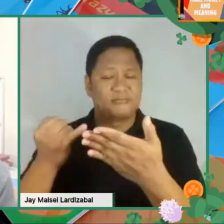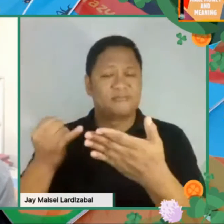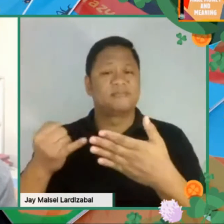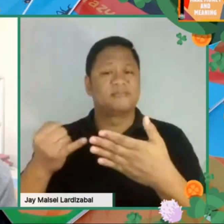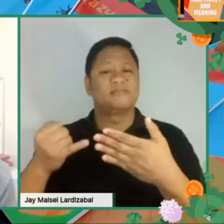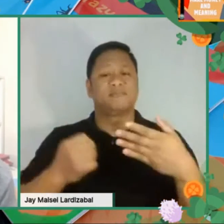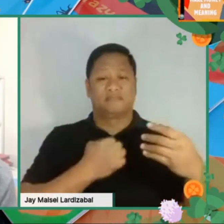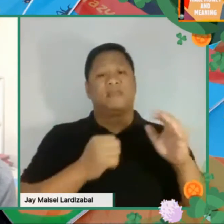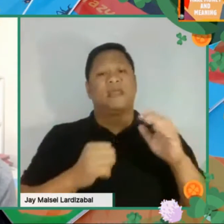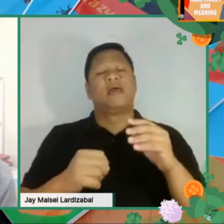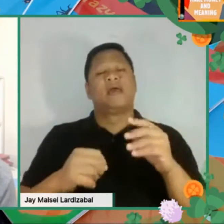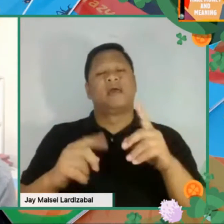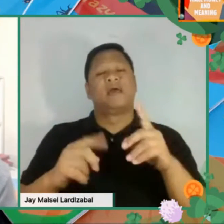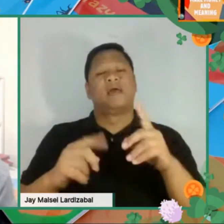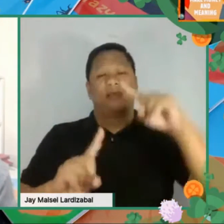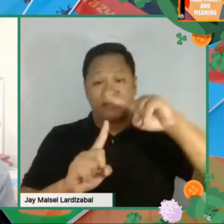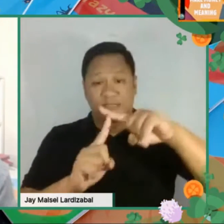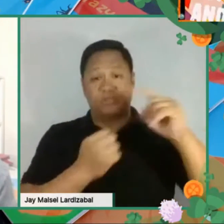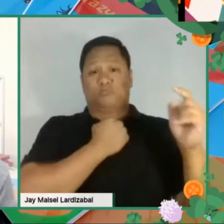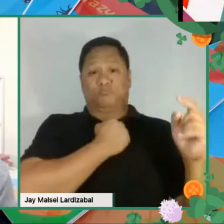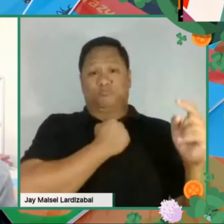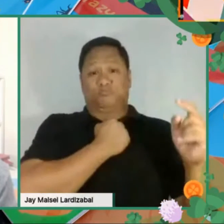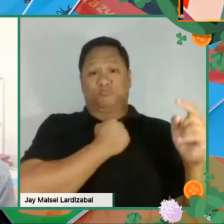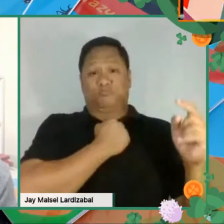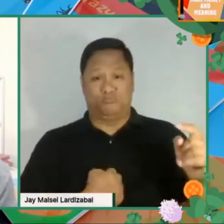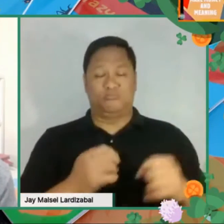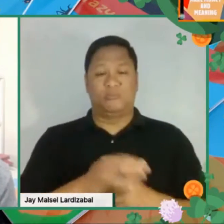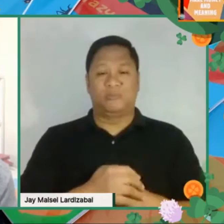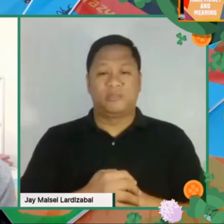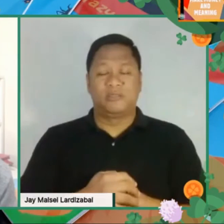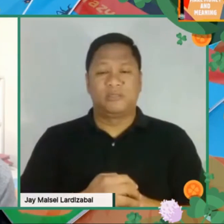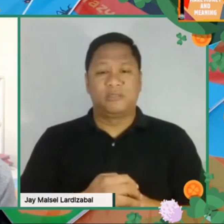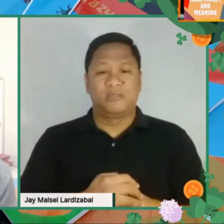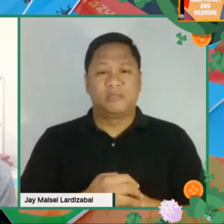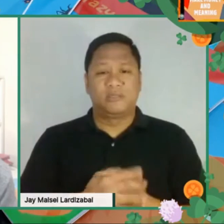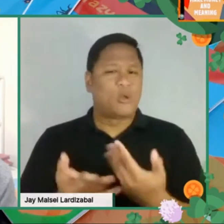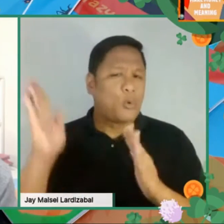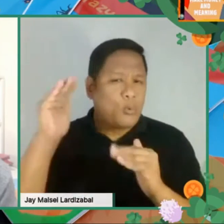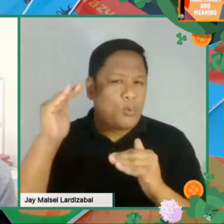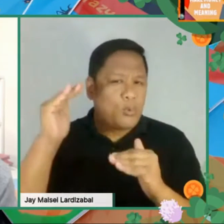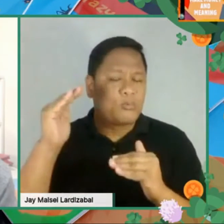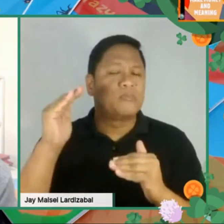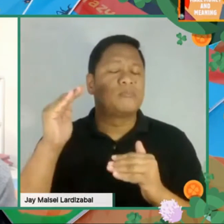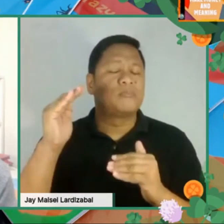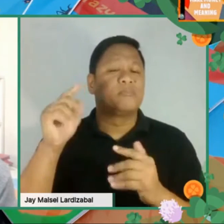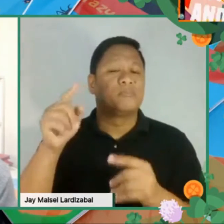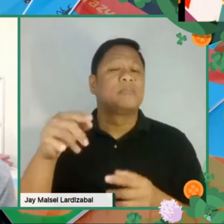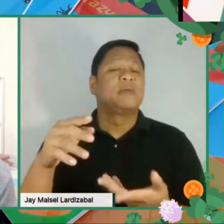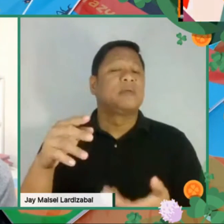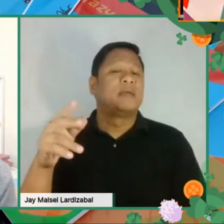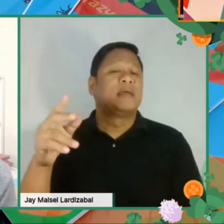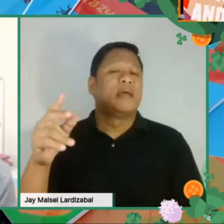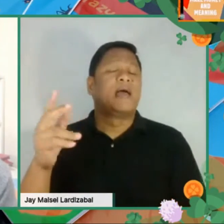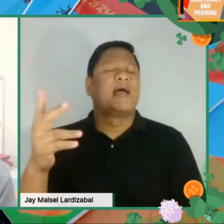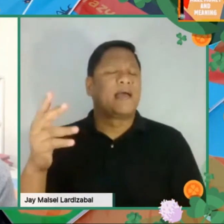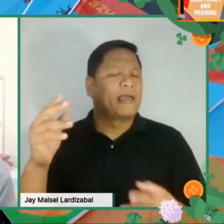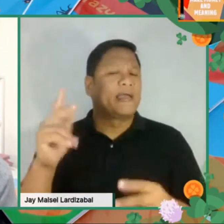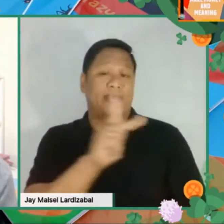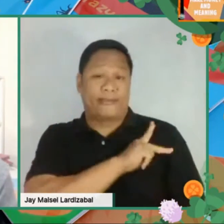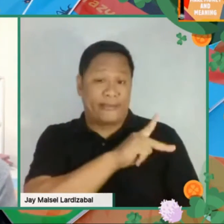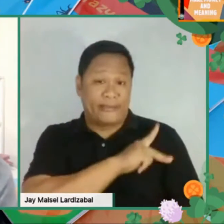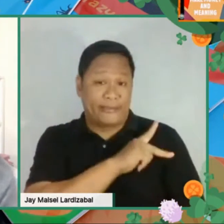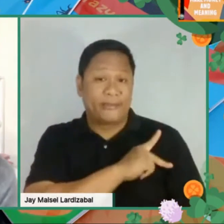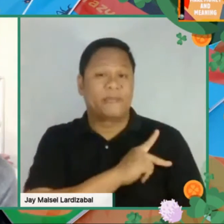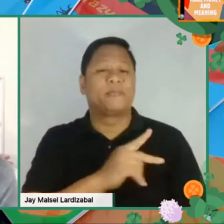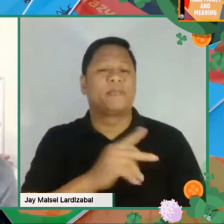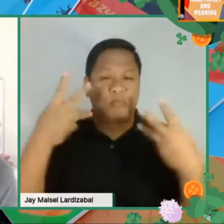she's deaf, and Mm-hmm. I hope she's watching. See Kem Kabalhin, if you're watching, Okay.